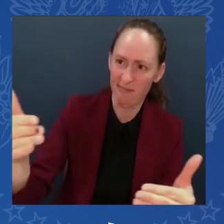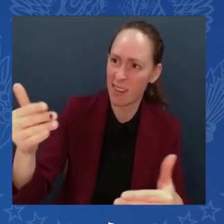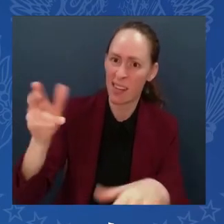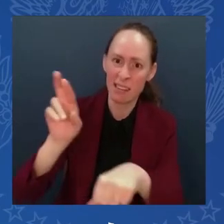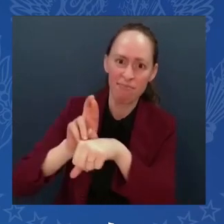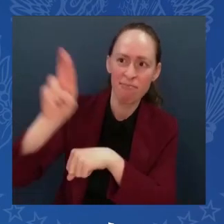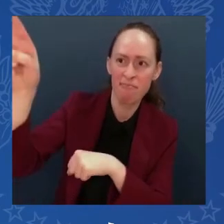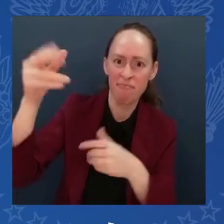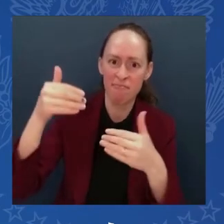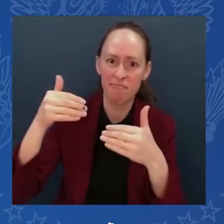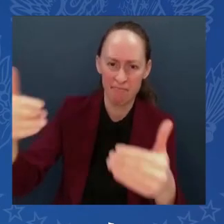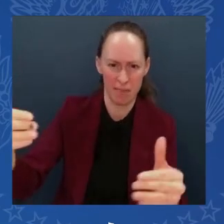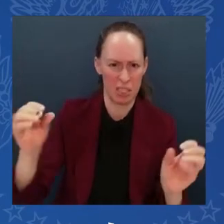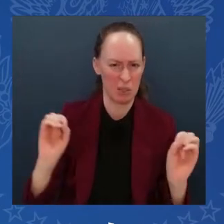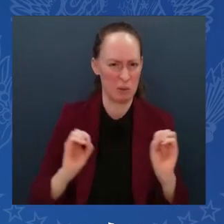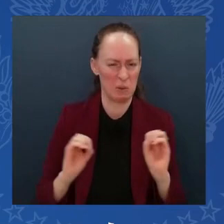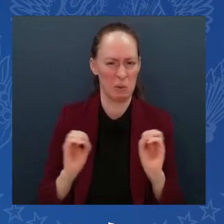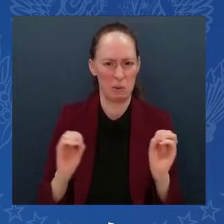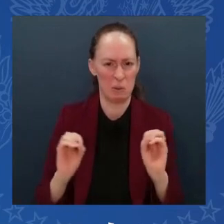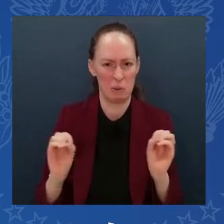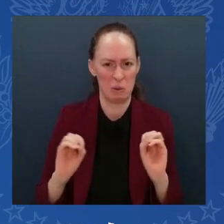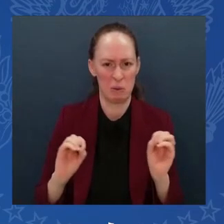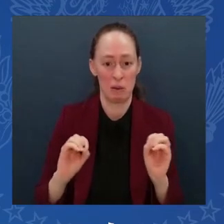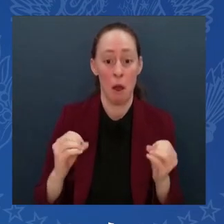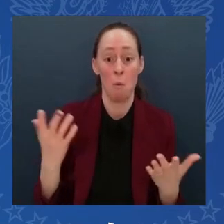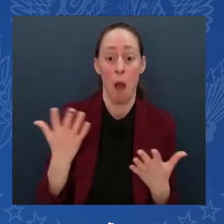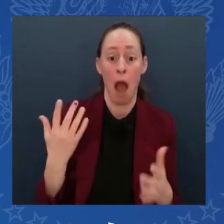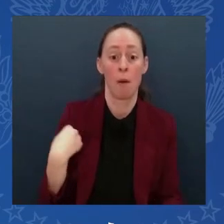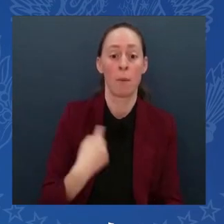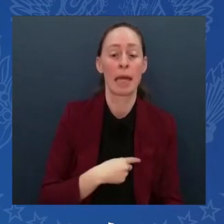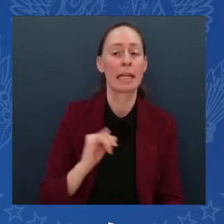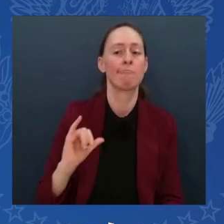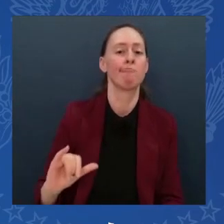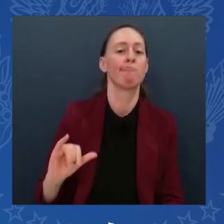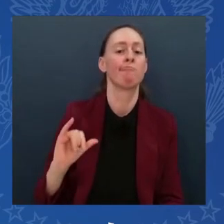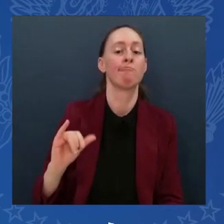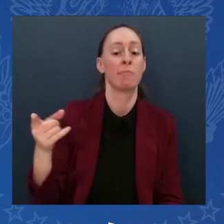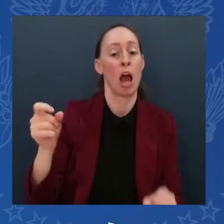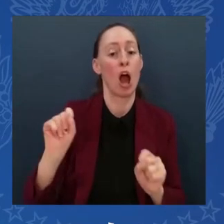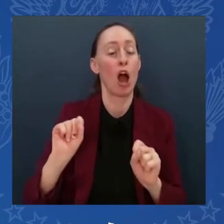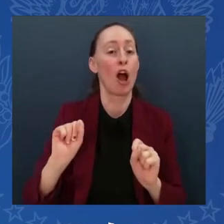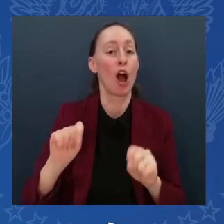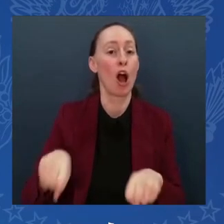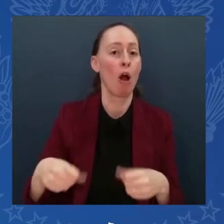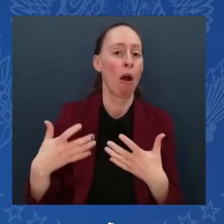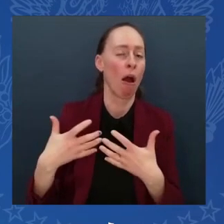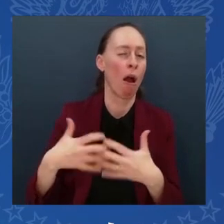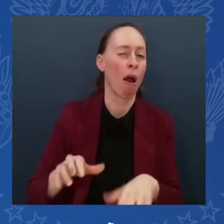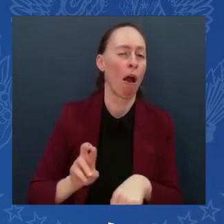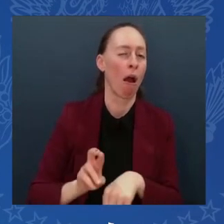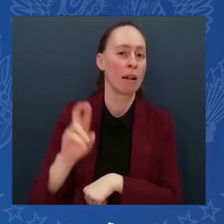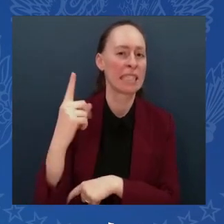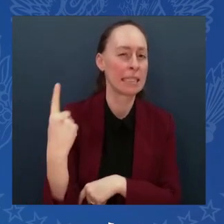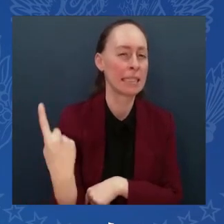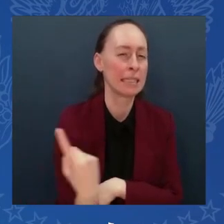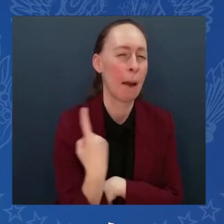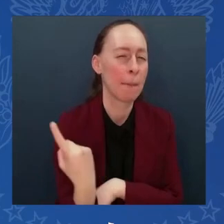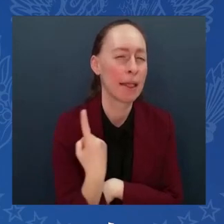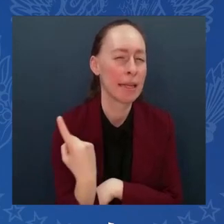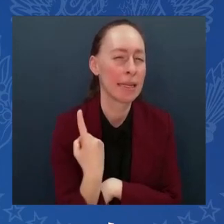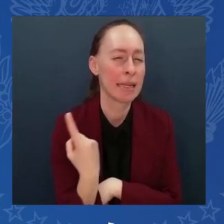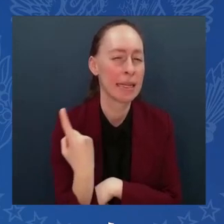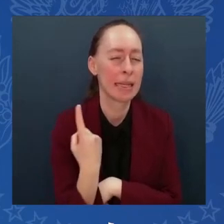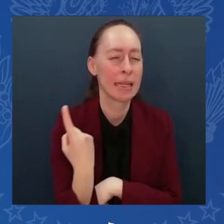launch a system into space that could theoretically do something that was damaging. Hadn't happened yet,